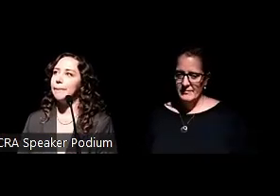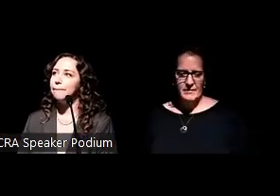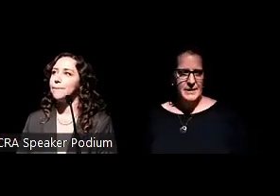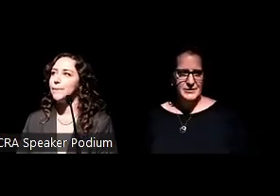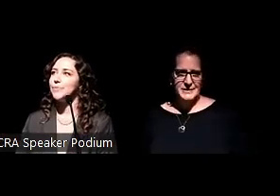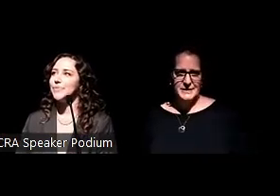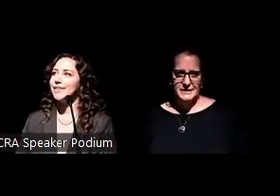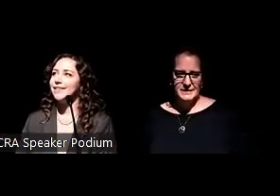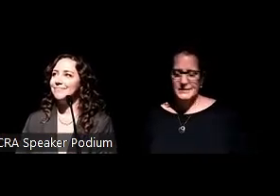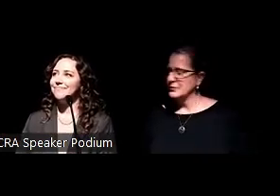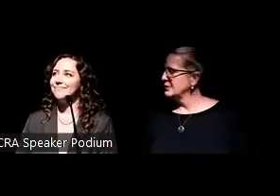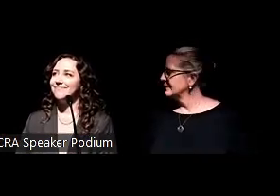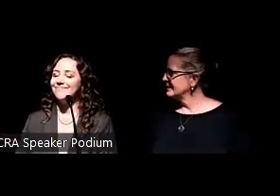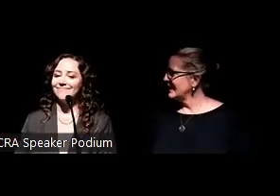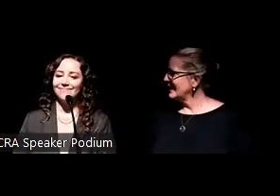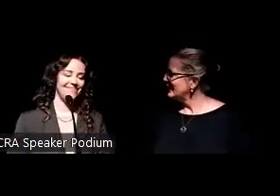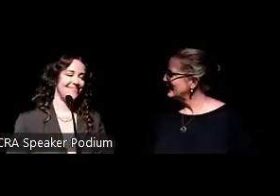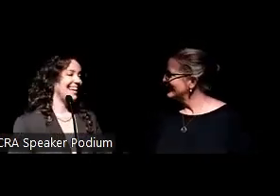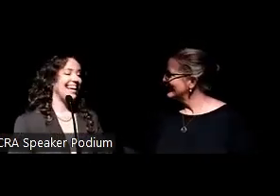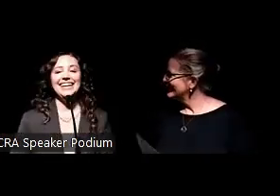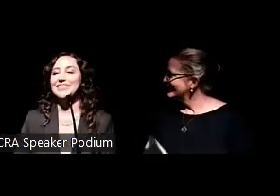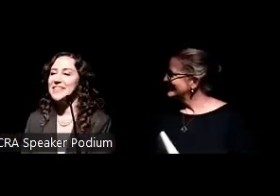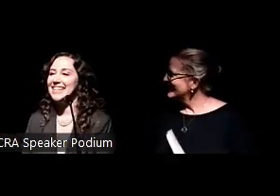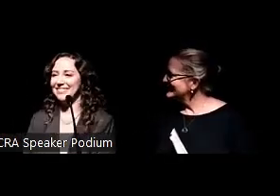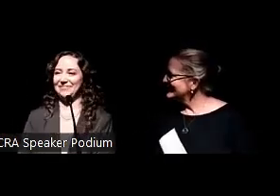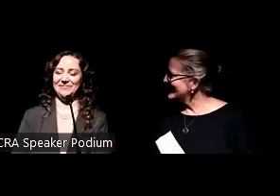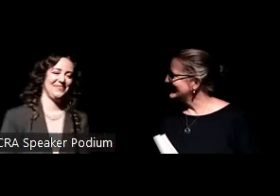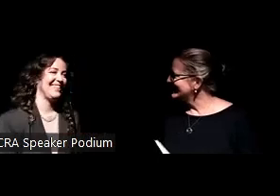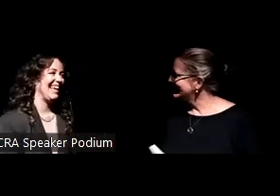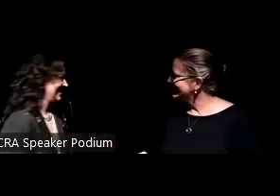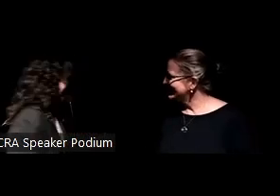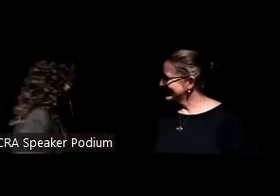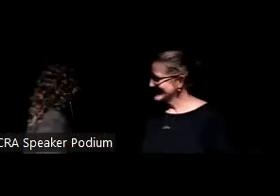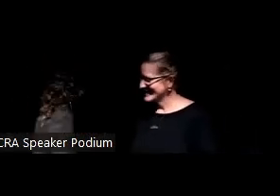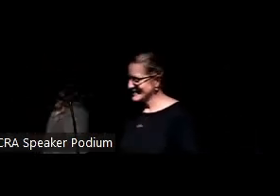comply. Thank you. Cool. Thank you. Thank you so much. Nicely done.